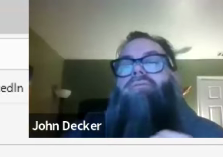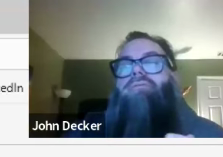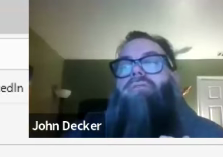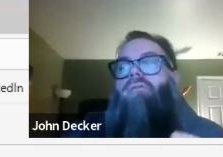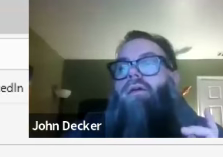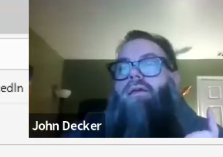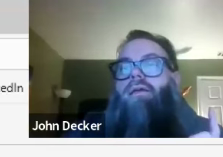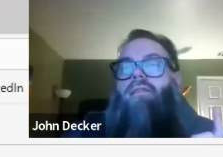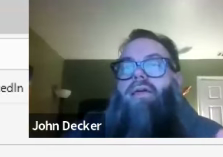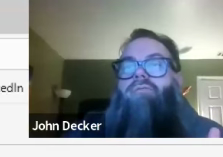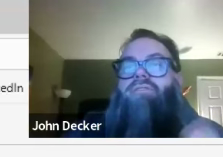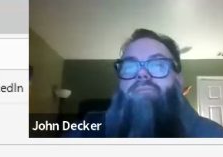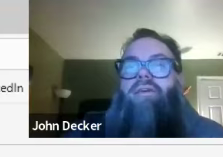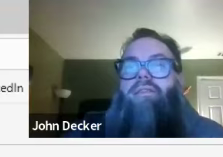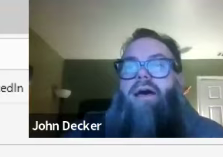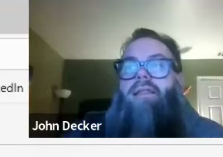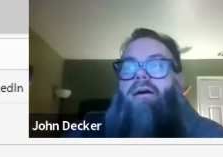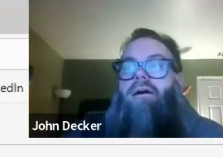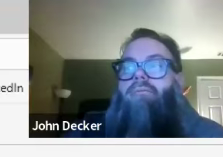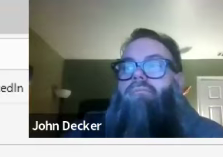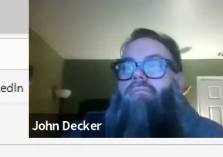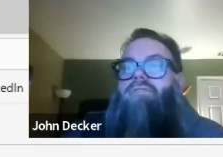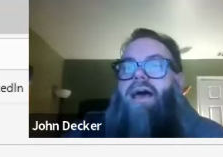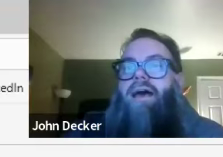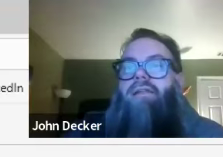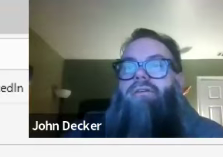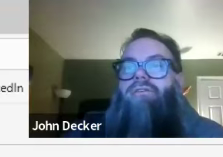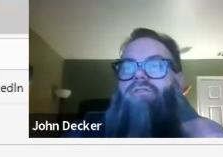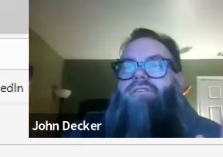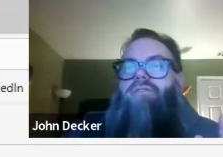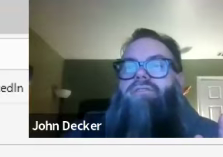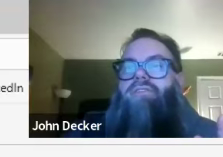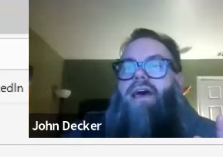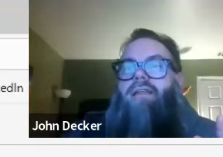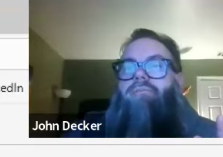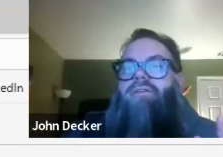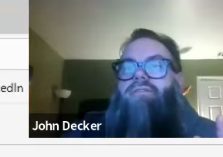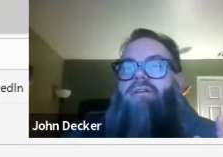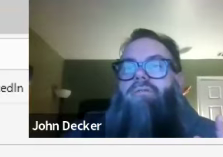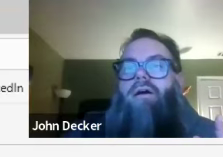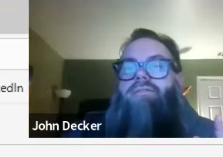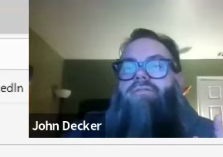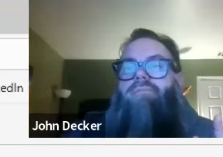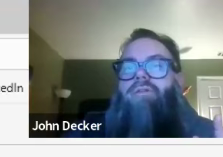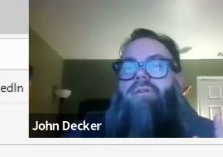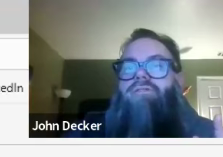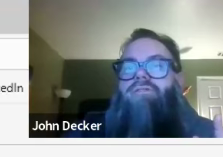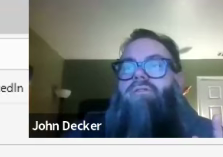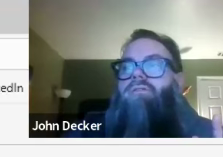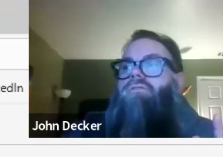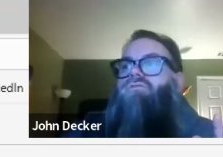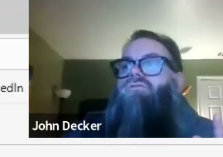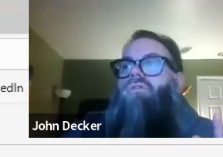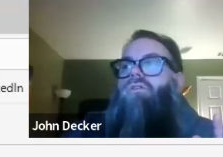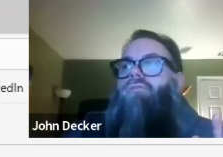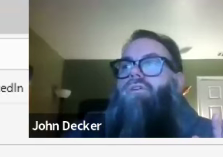catchment areas. So that was something that was added in there. You can always tell the stuff that's added because it's underlined. So I'm gonna